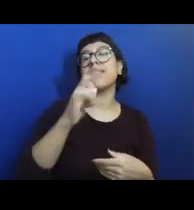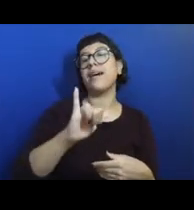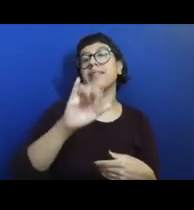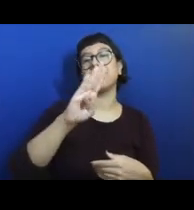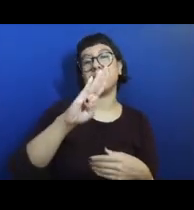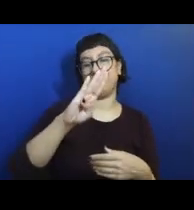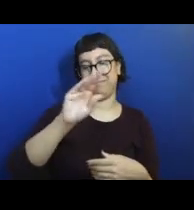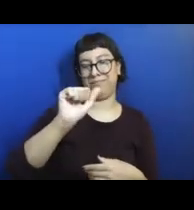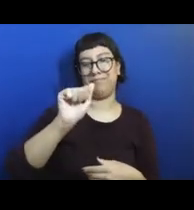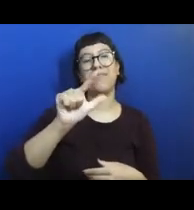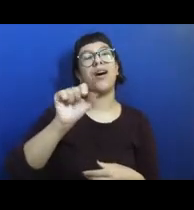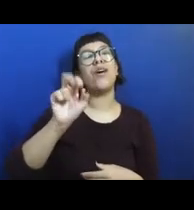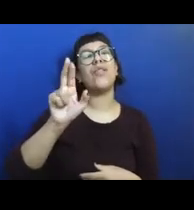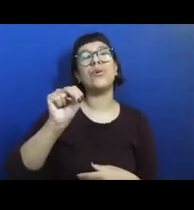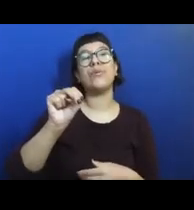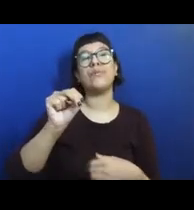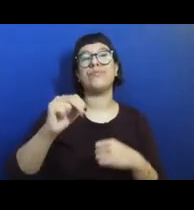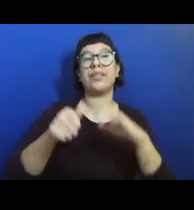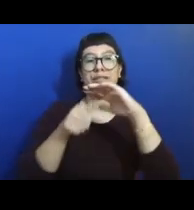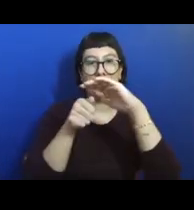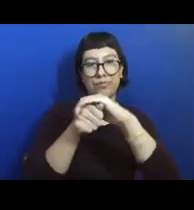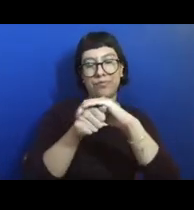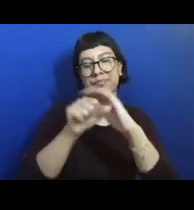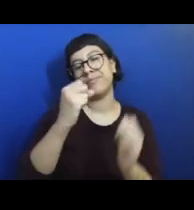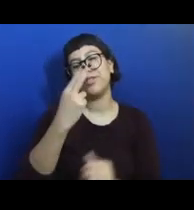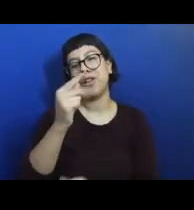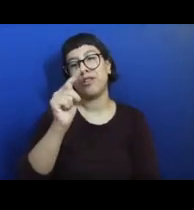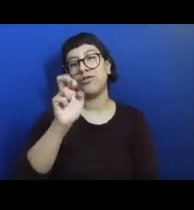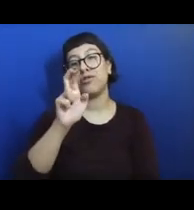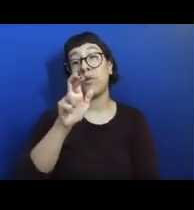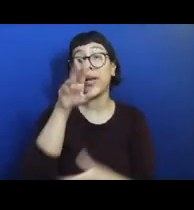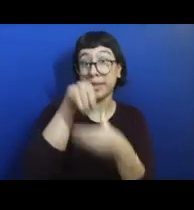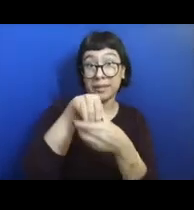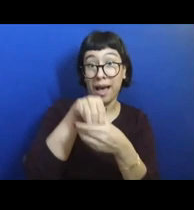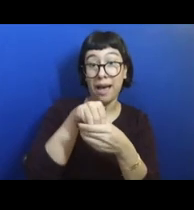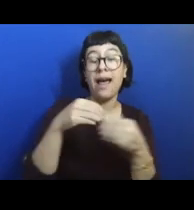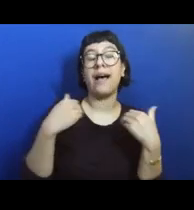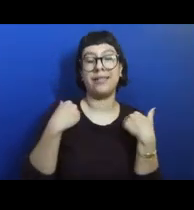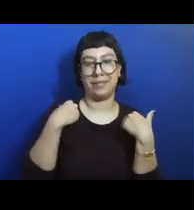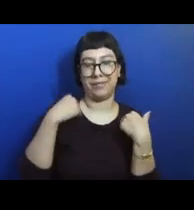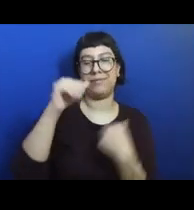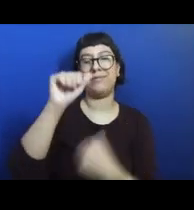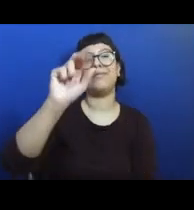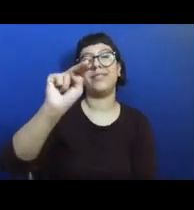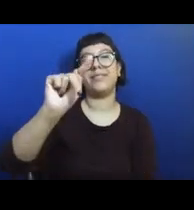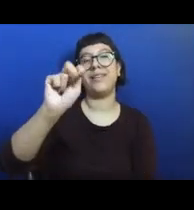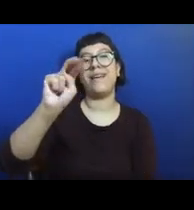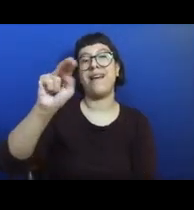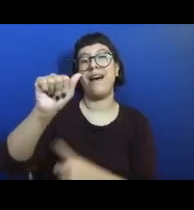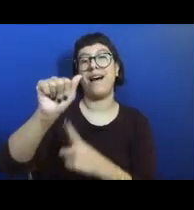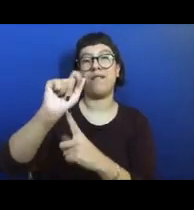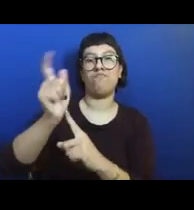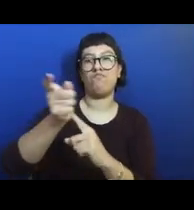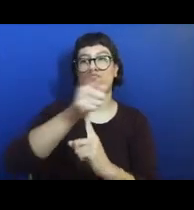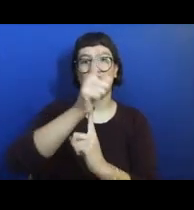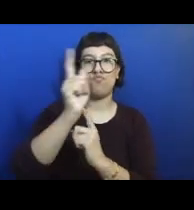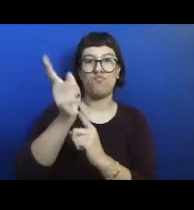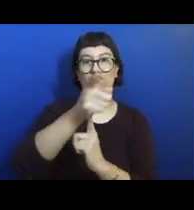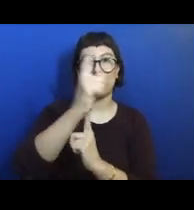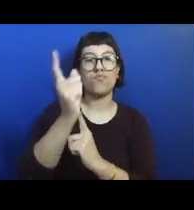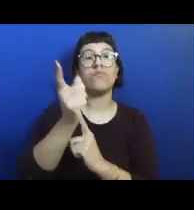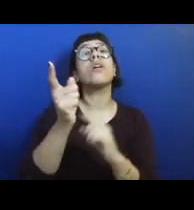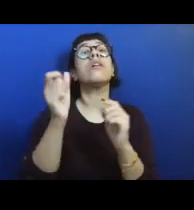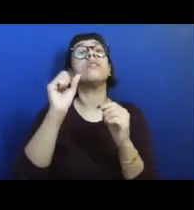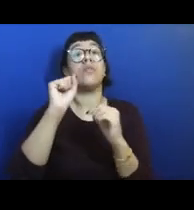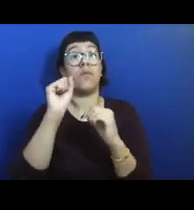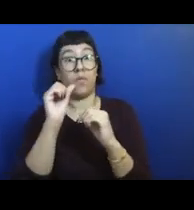And inside this white dome and the balloon shelter is a tracking antenna. And so when we release the weather balloon and the weather balloon